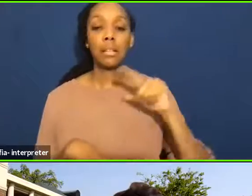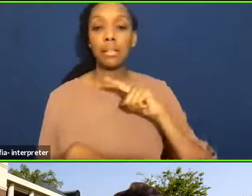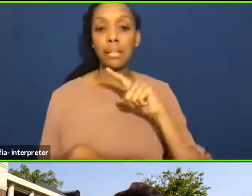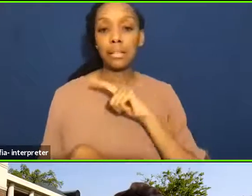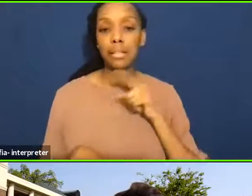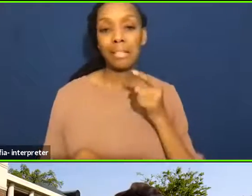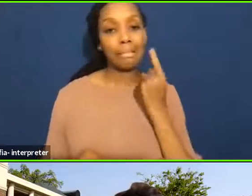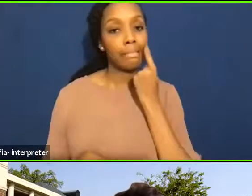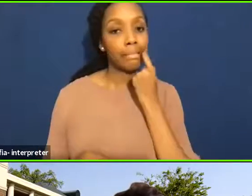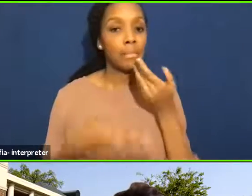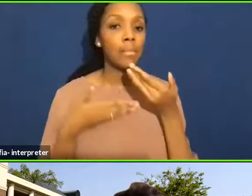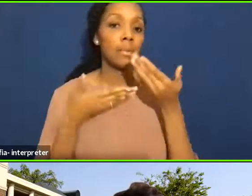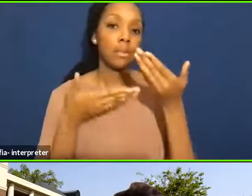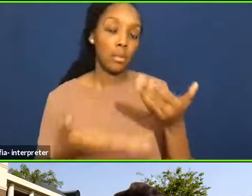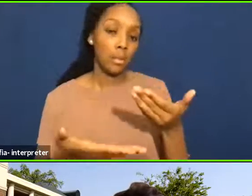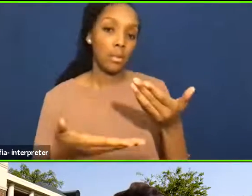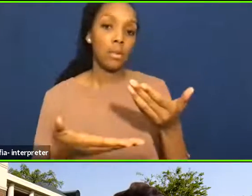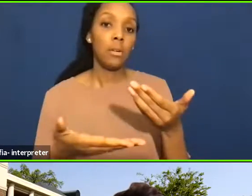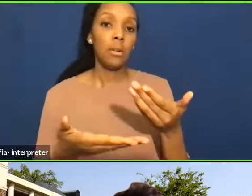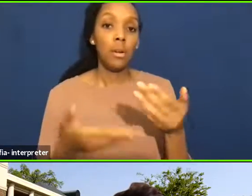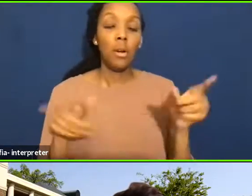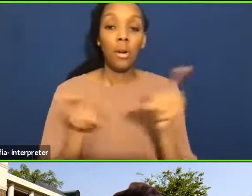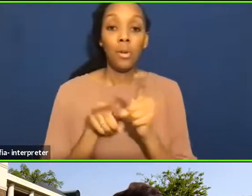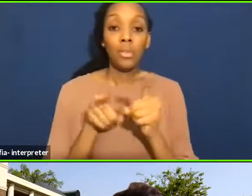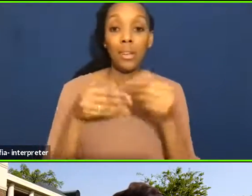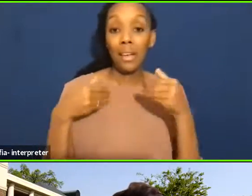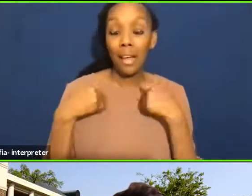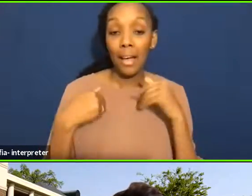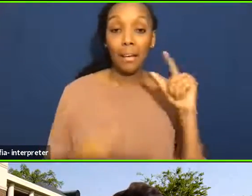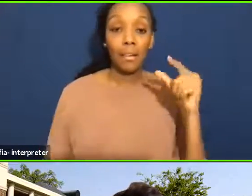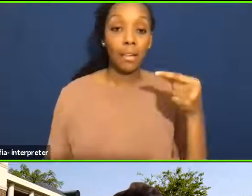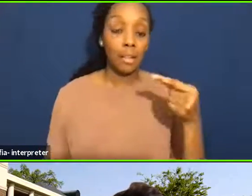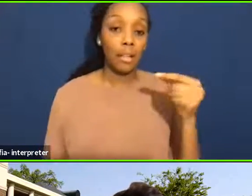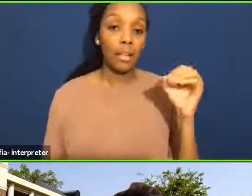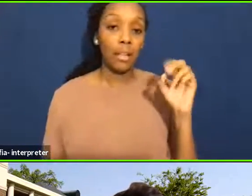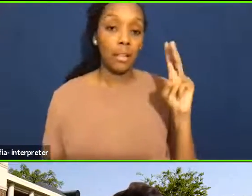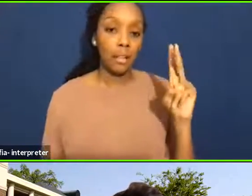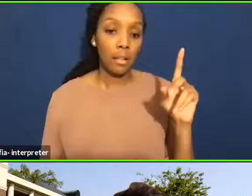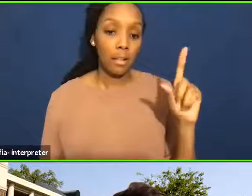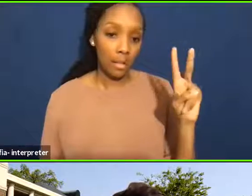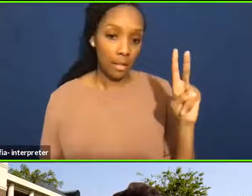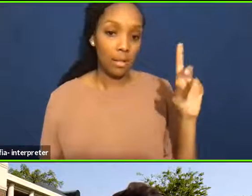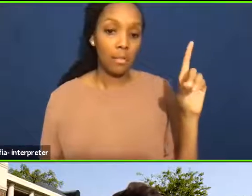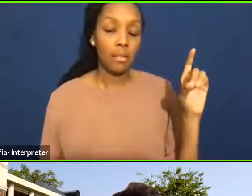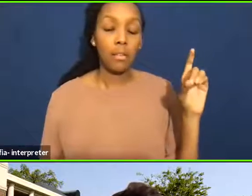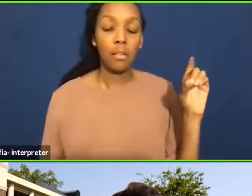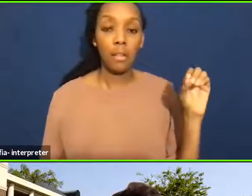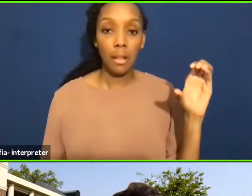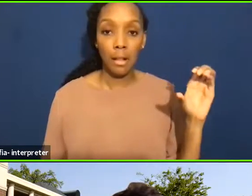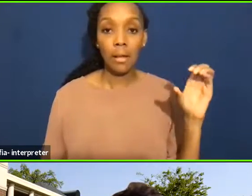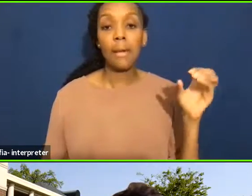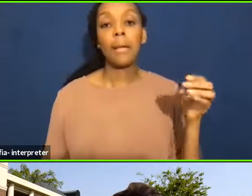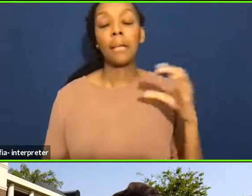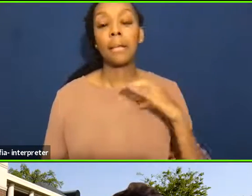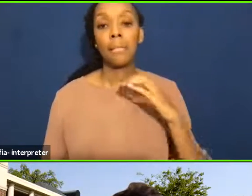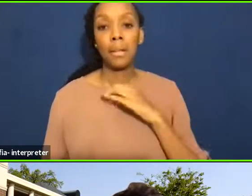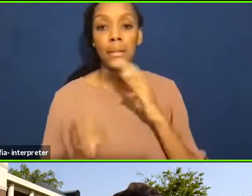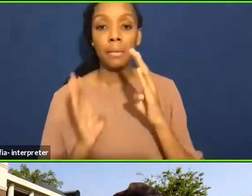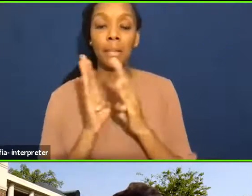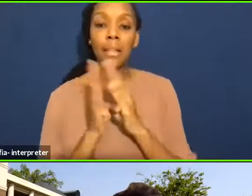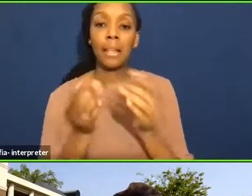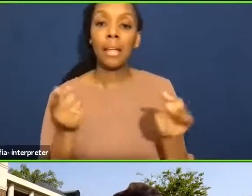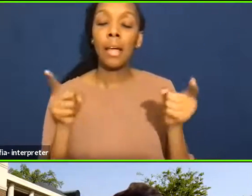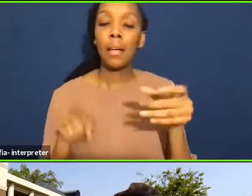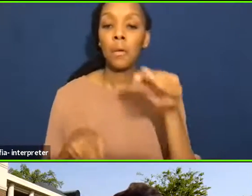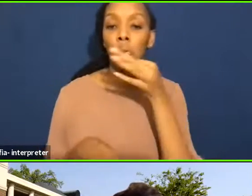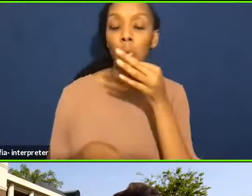And then I have the Governing Docs Review Committee meeting coming up. And then